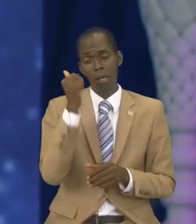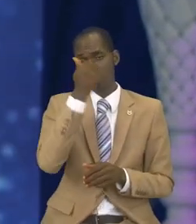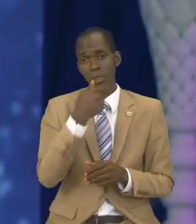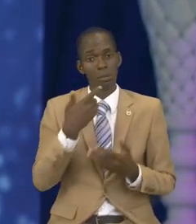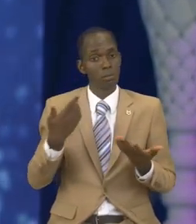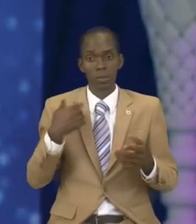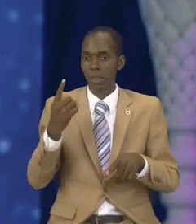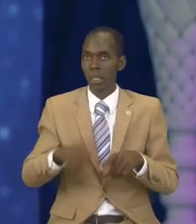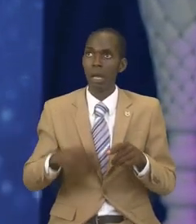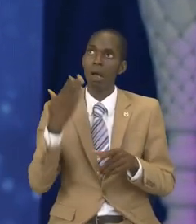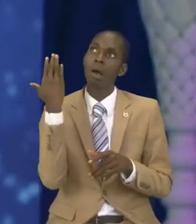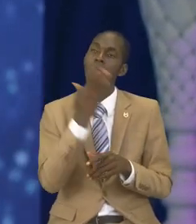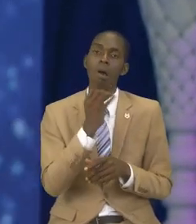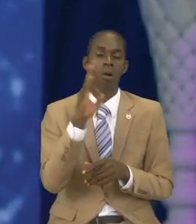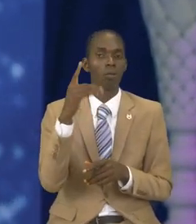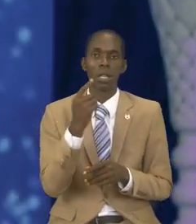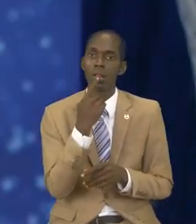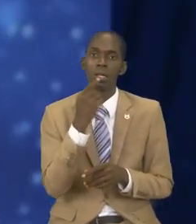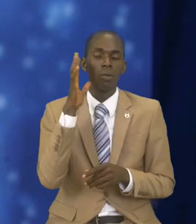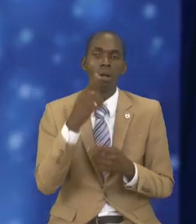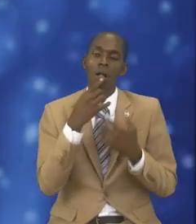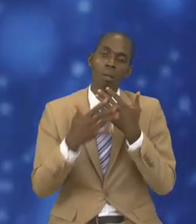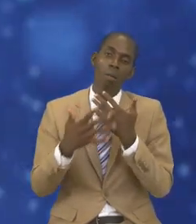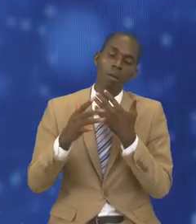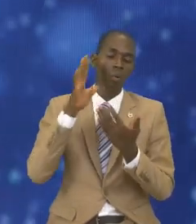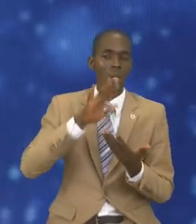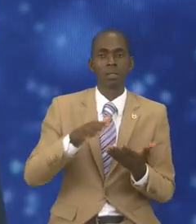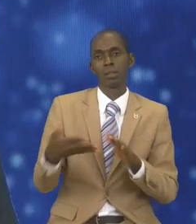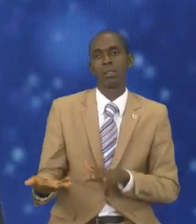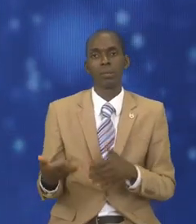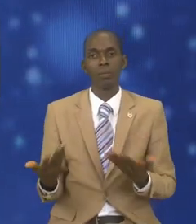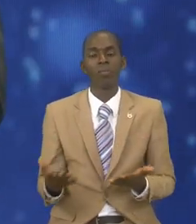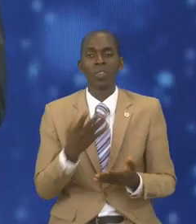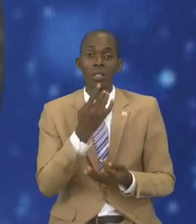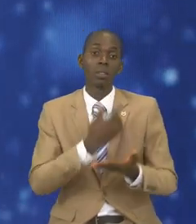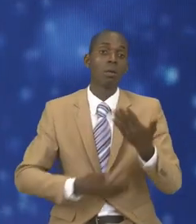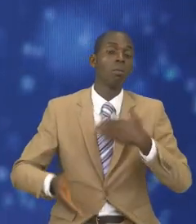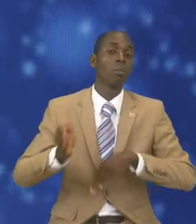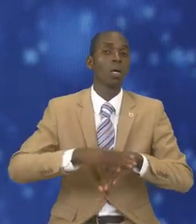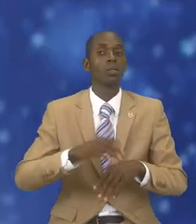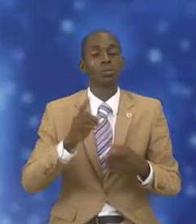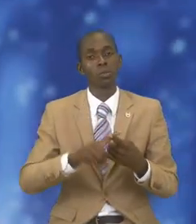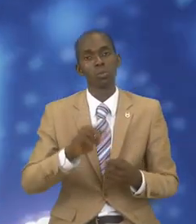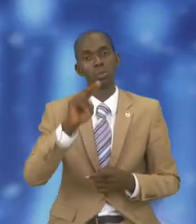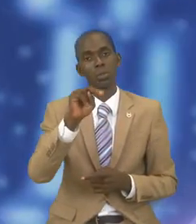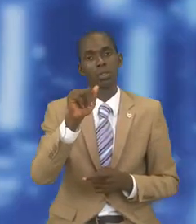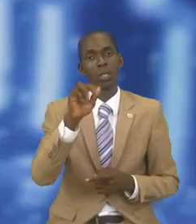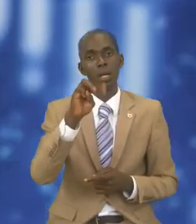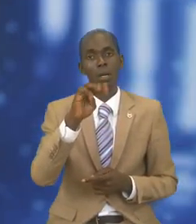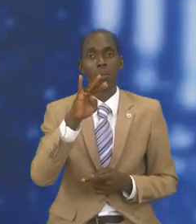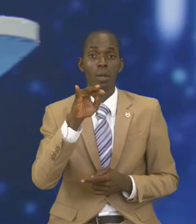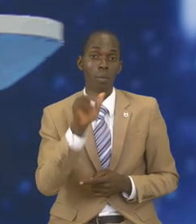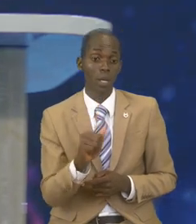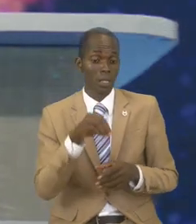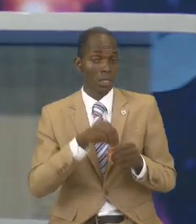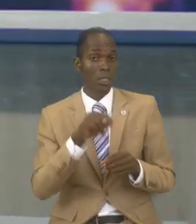the tongue. She'll bleed to death. And so they came back to Namibia. And as they were there,